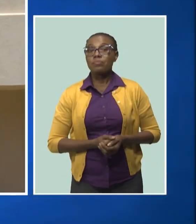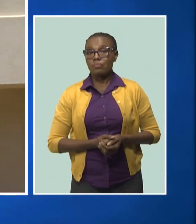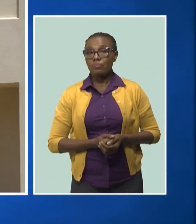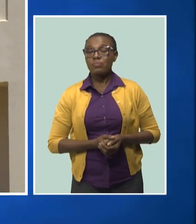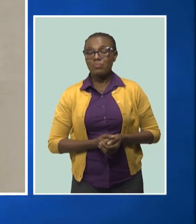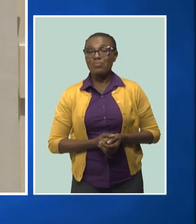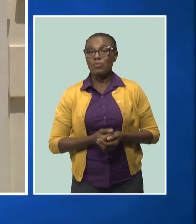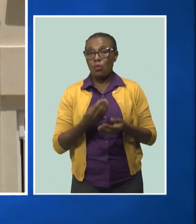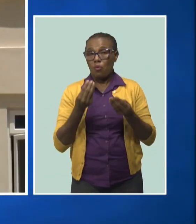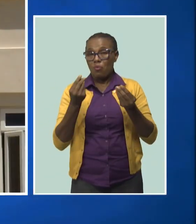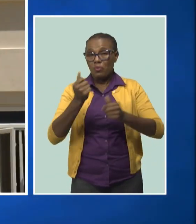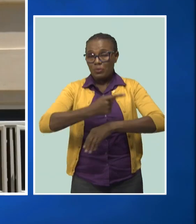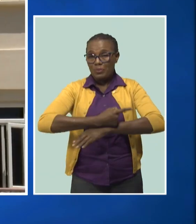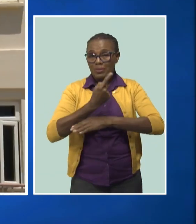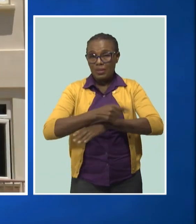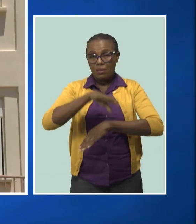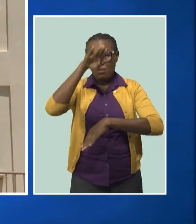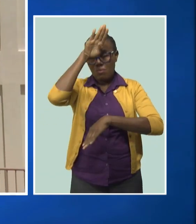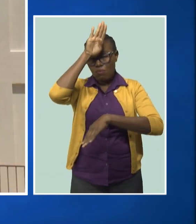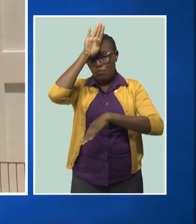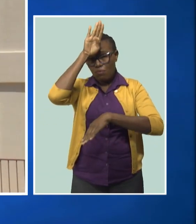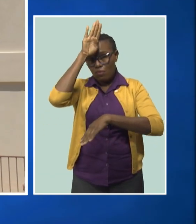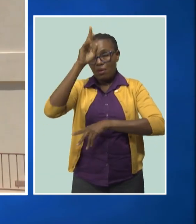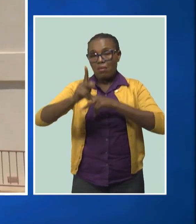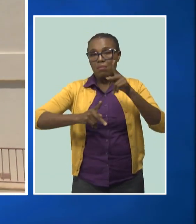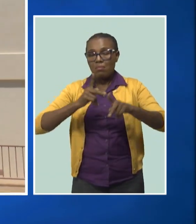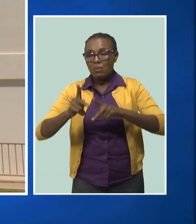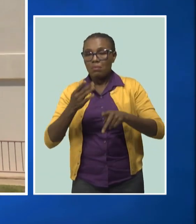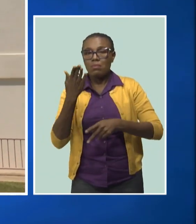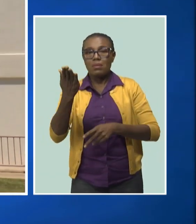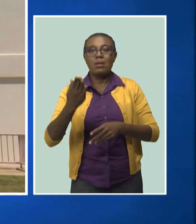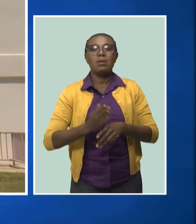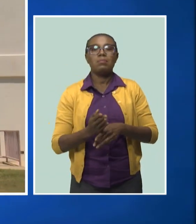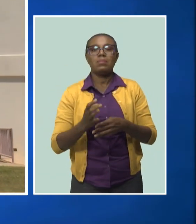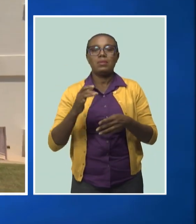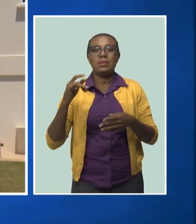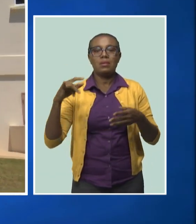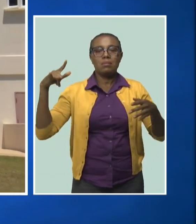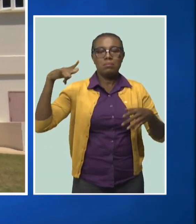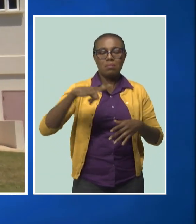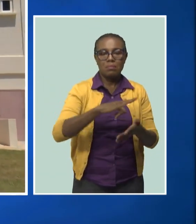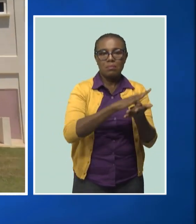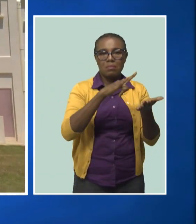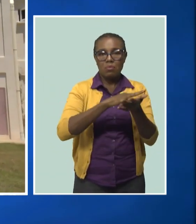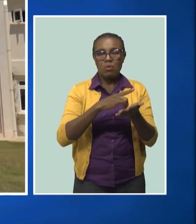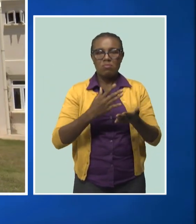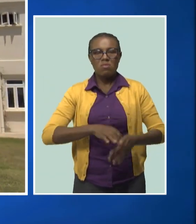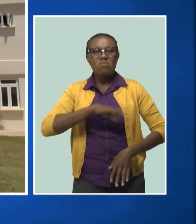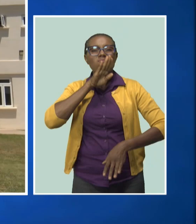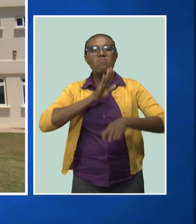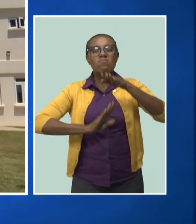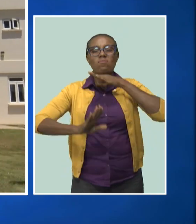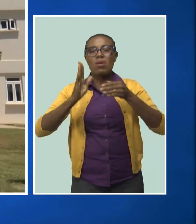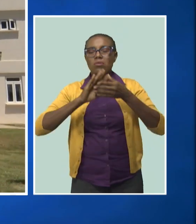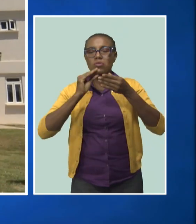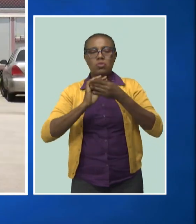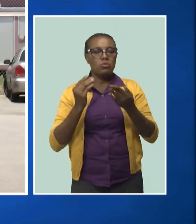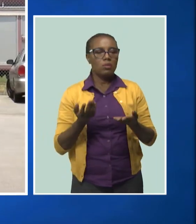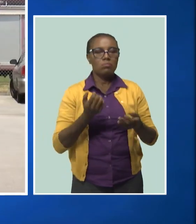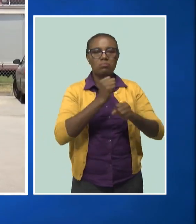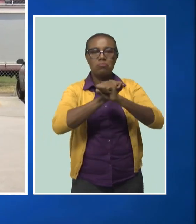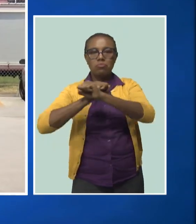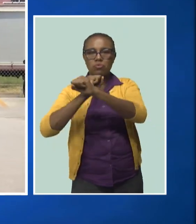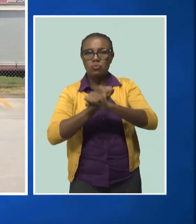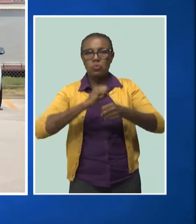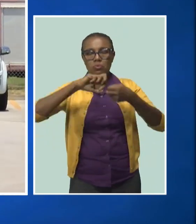few days, fire officers at the Grantley Adams International Airport have been frustrated over what they're calling a security situation.